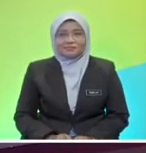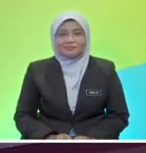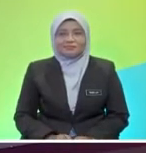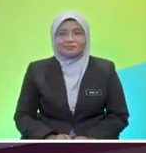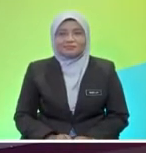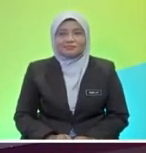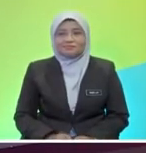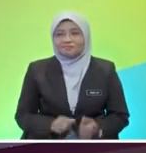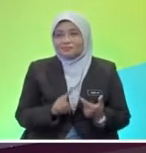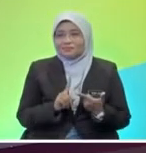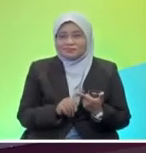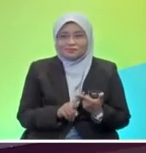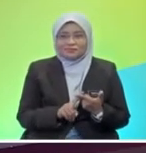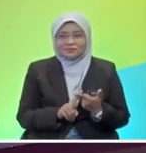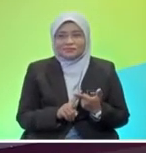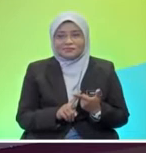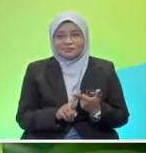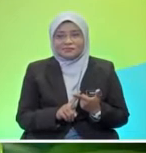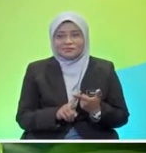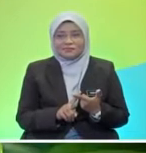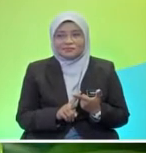head. Okay, the next one is